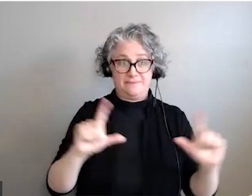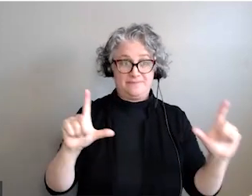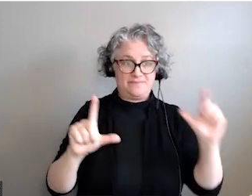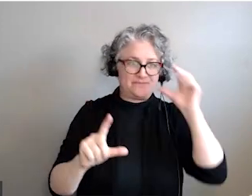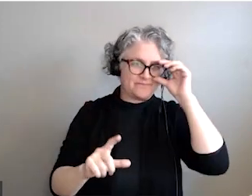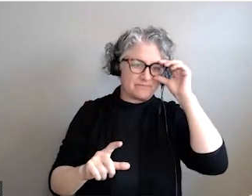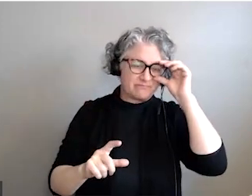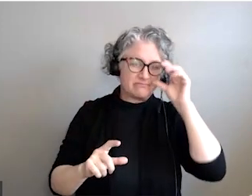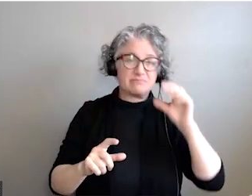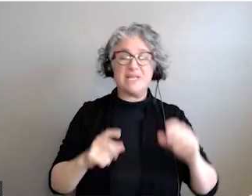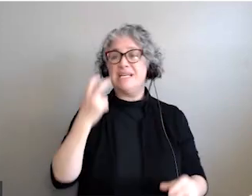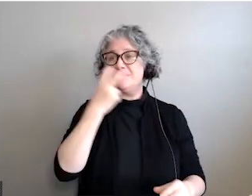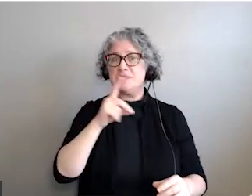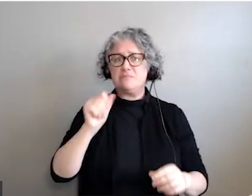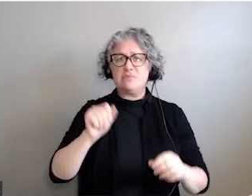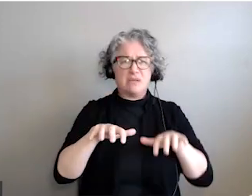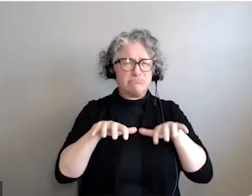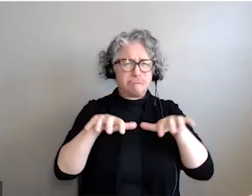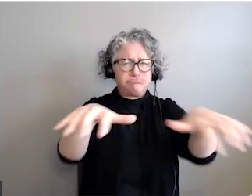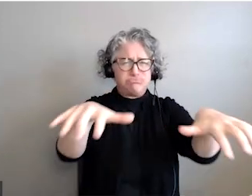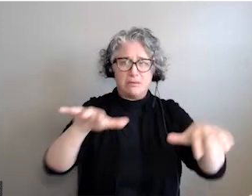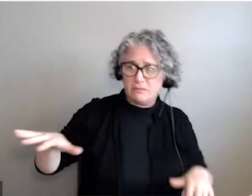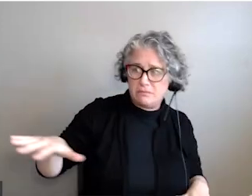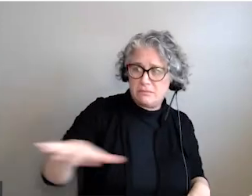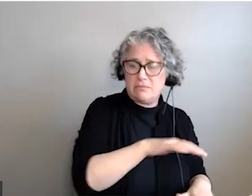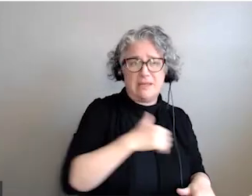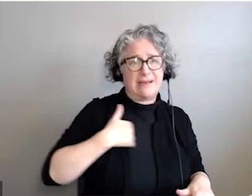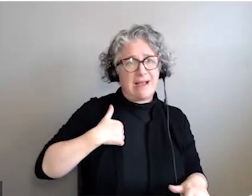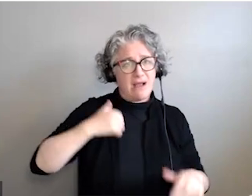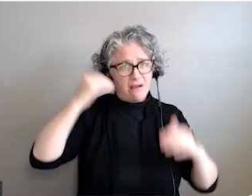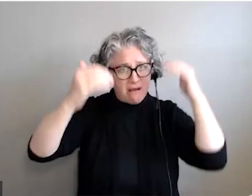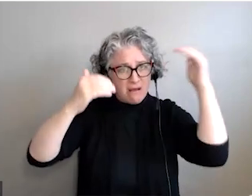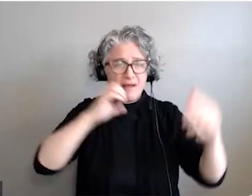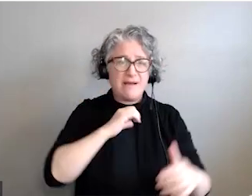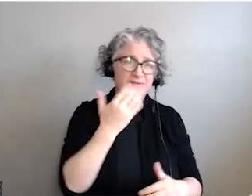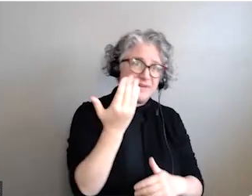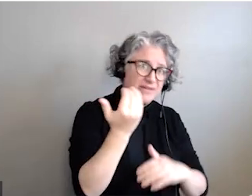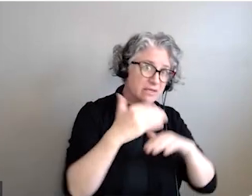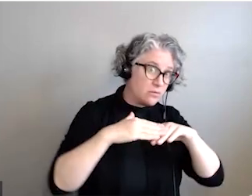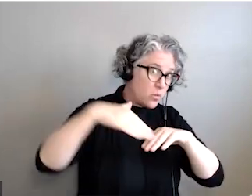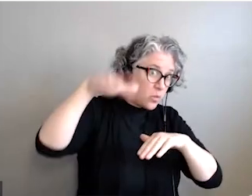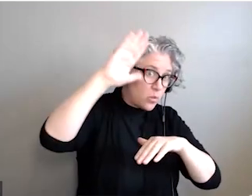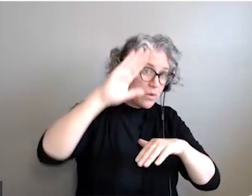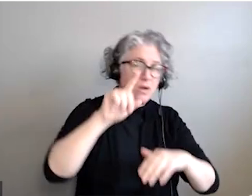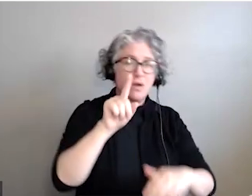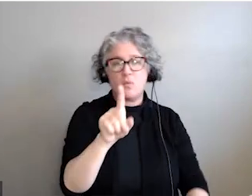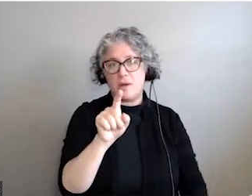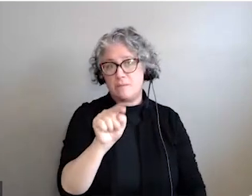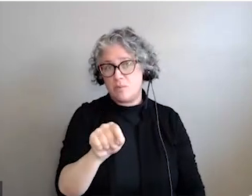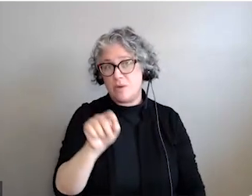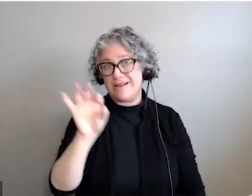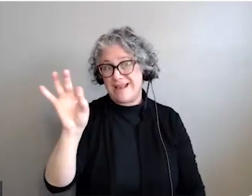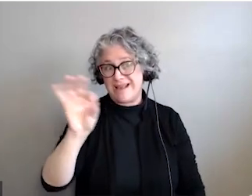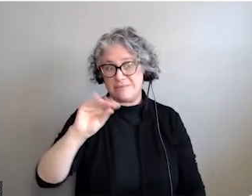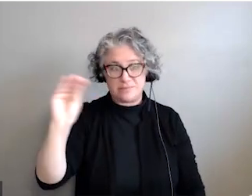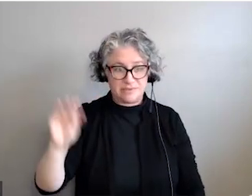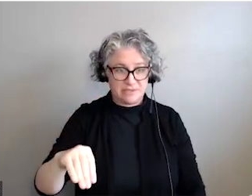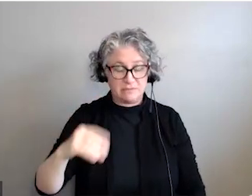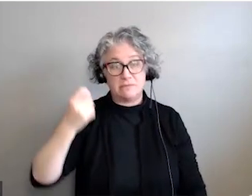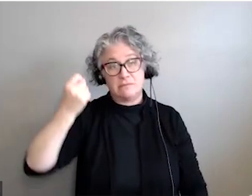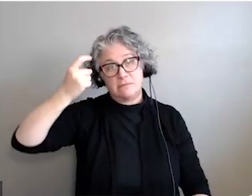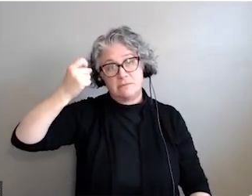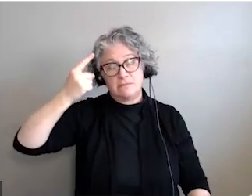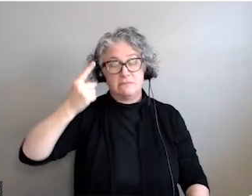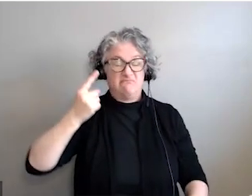The prevalence of speech disabilities in Canadian adults 15 years old or older is 1.9%. In comparison, nearly